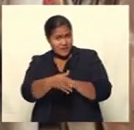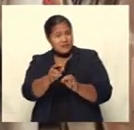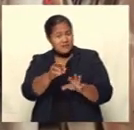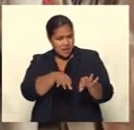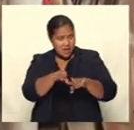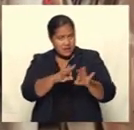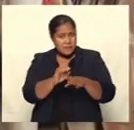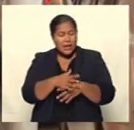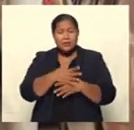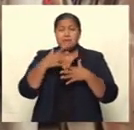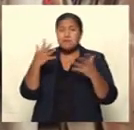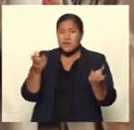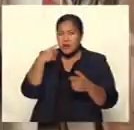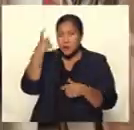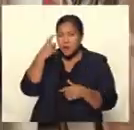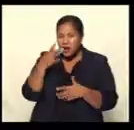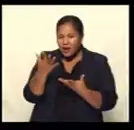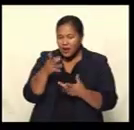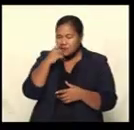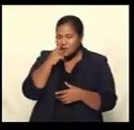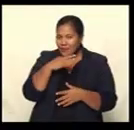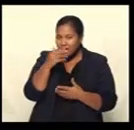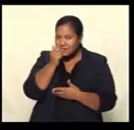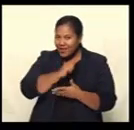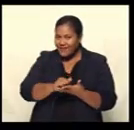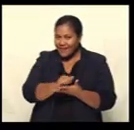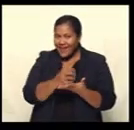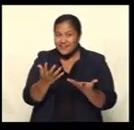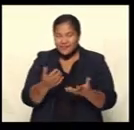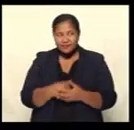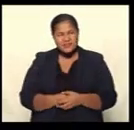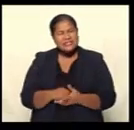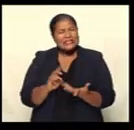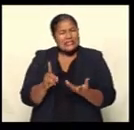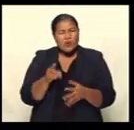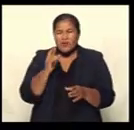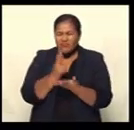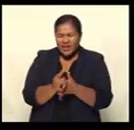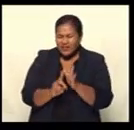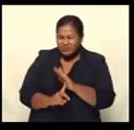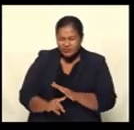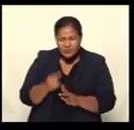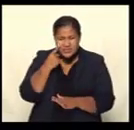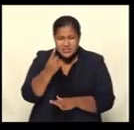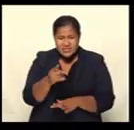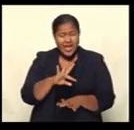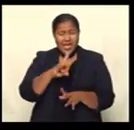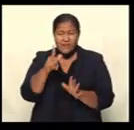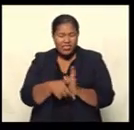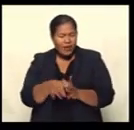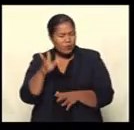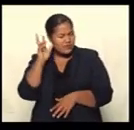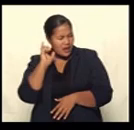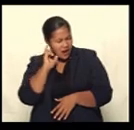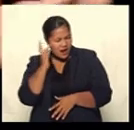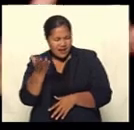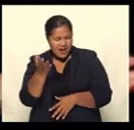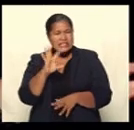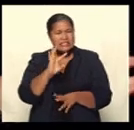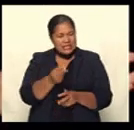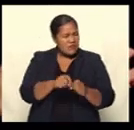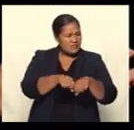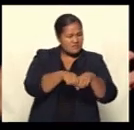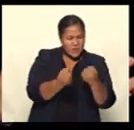biggest worry is people's behavior. You know what's really disheartening to see is every night when we hear there's some